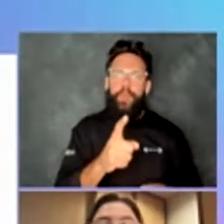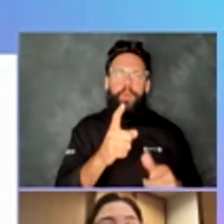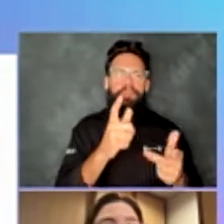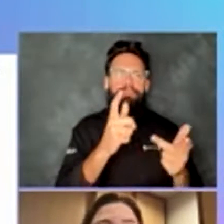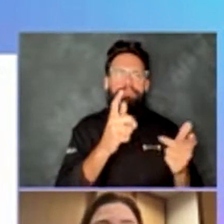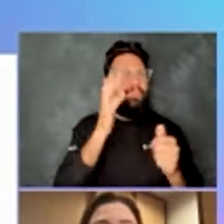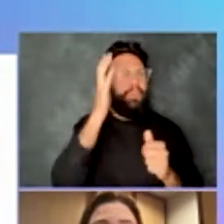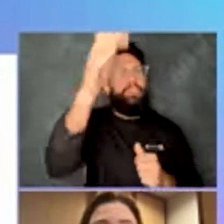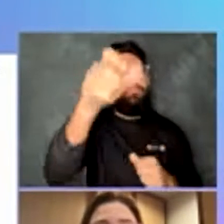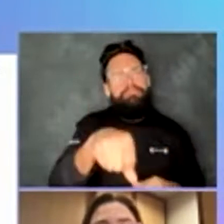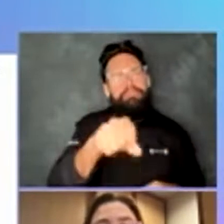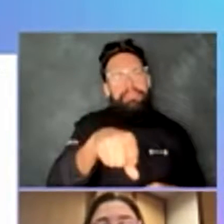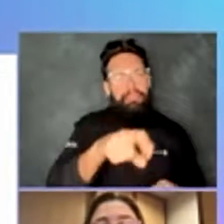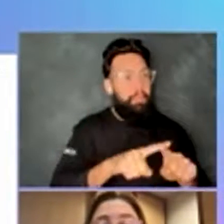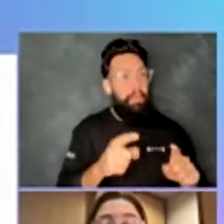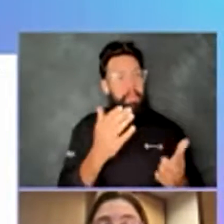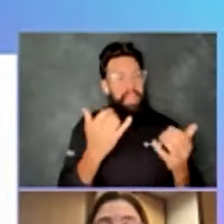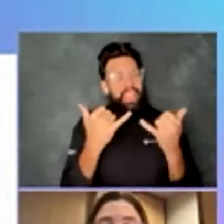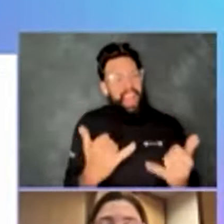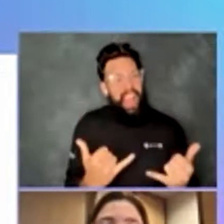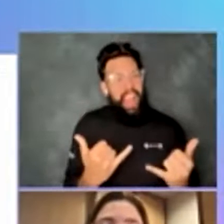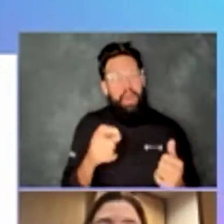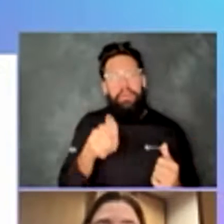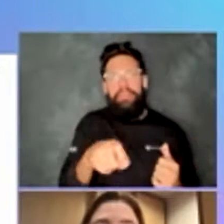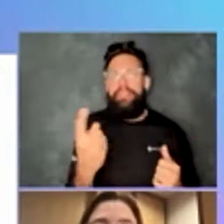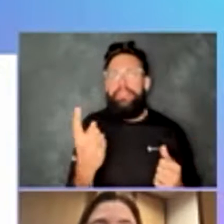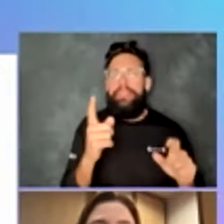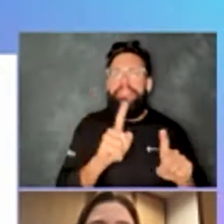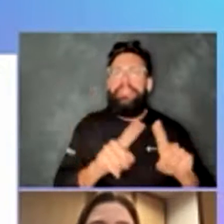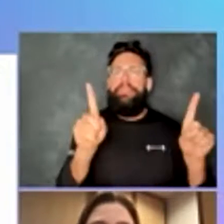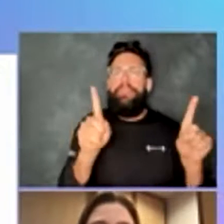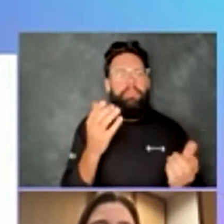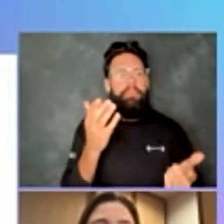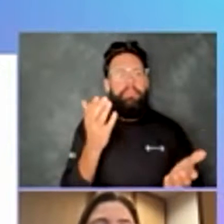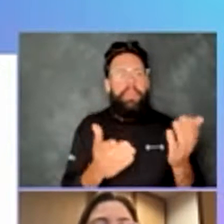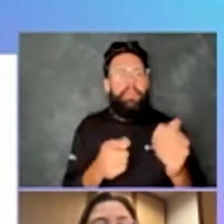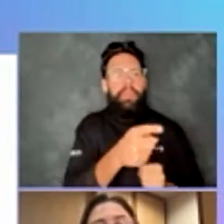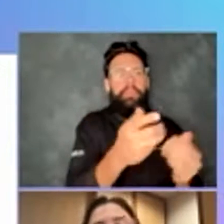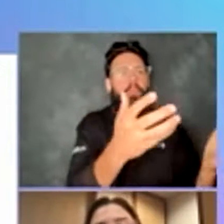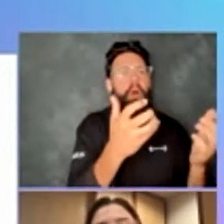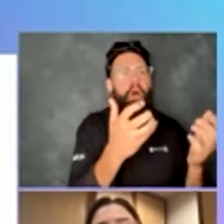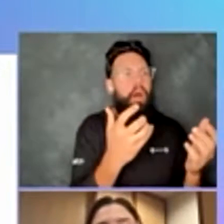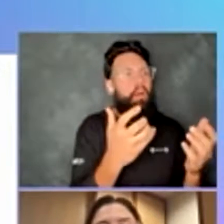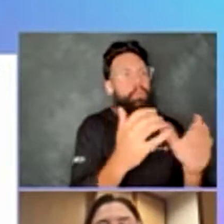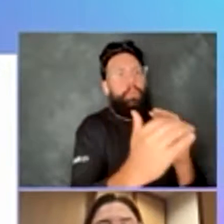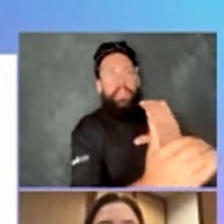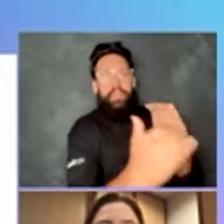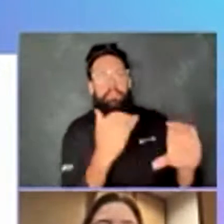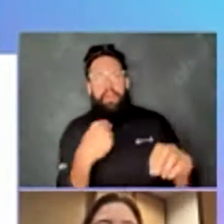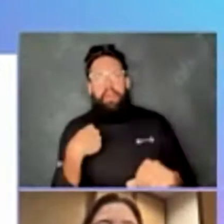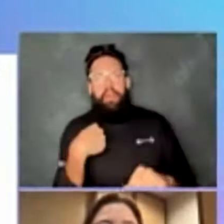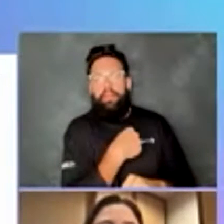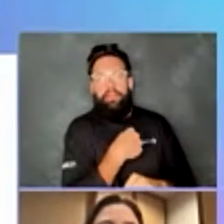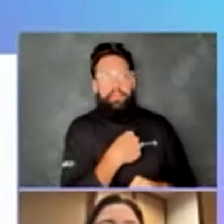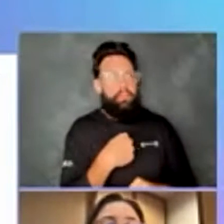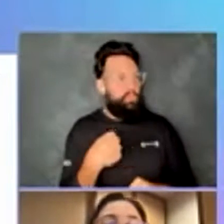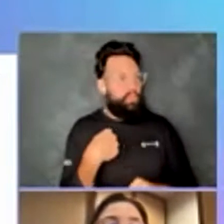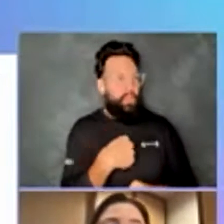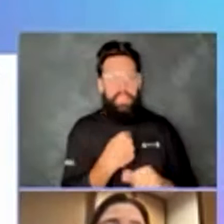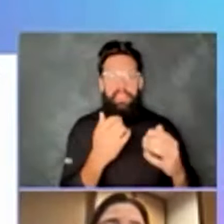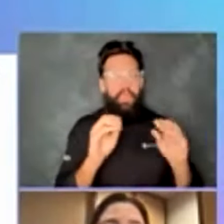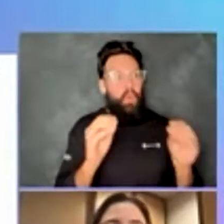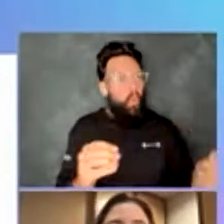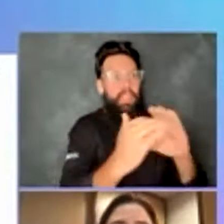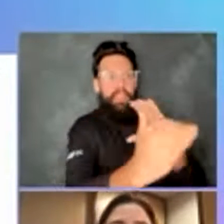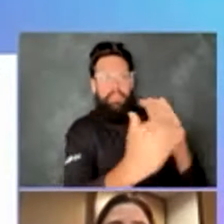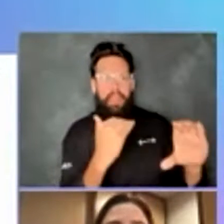something totally different, like an email address for them to send their questions to. Understand what delivers the